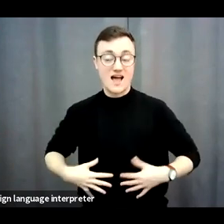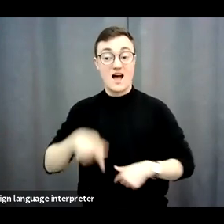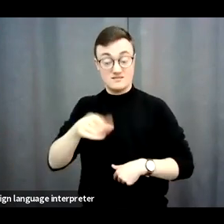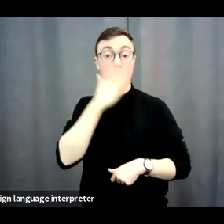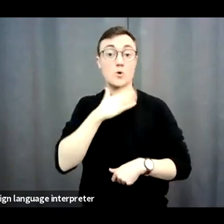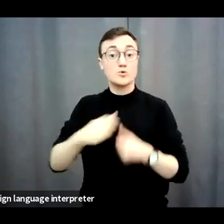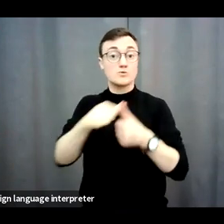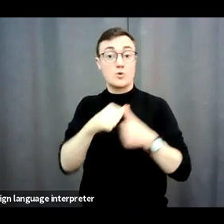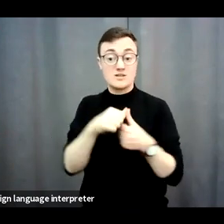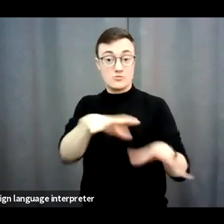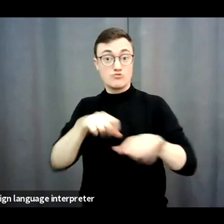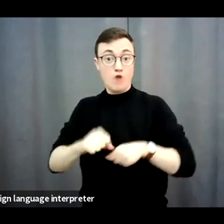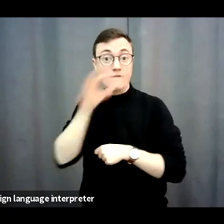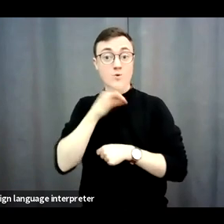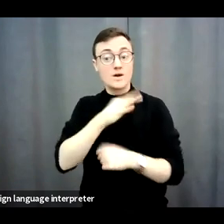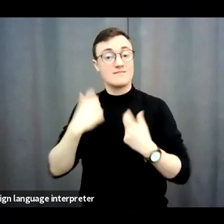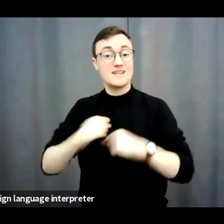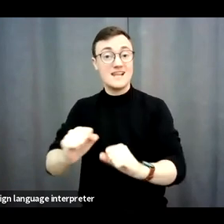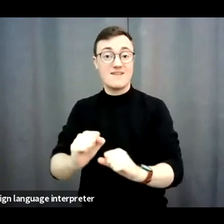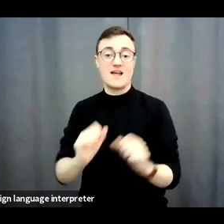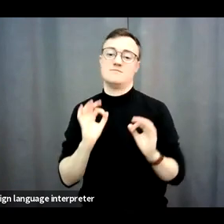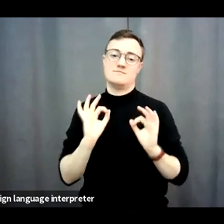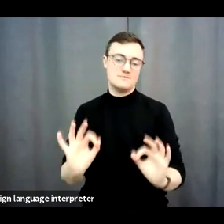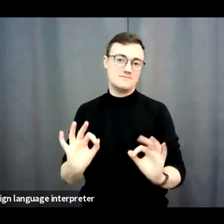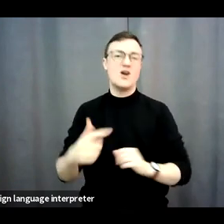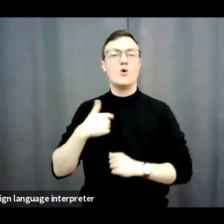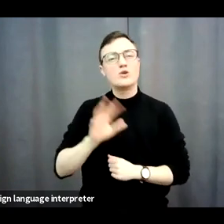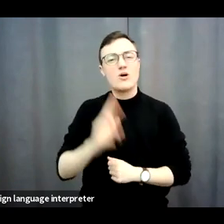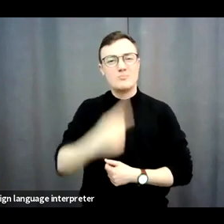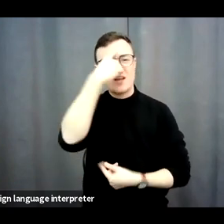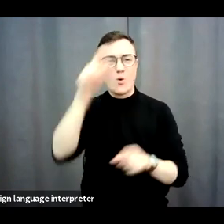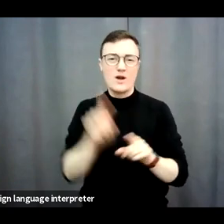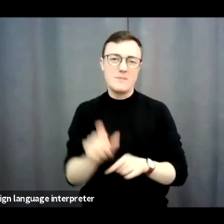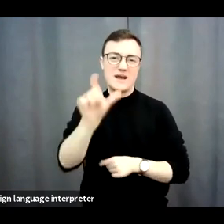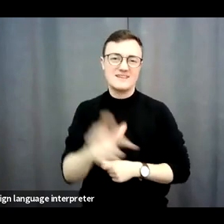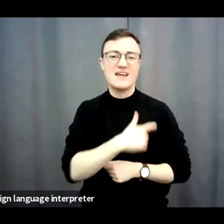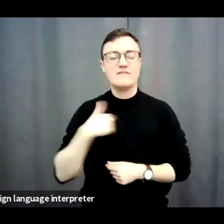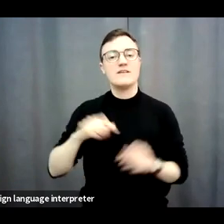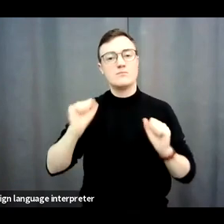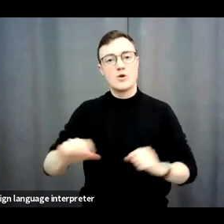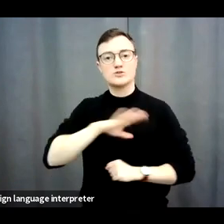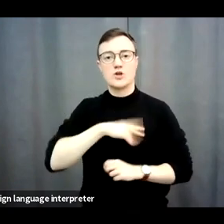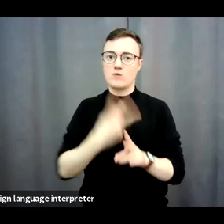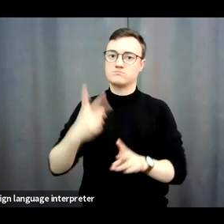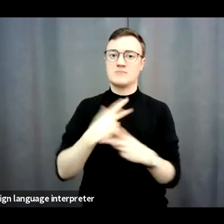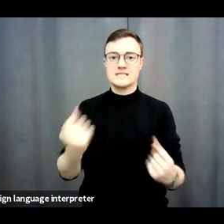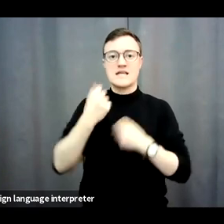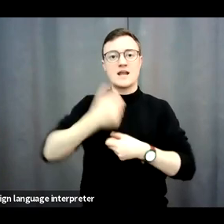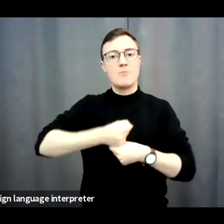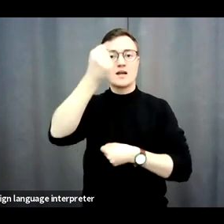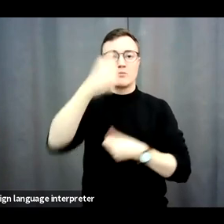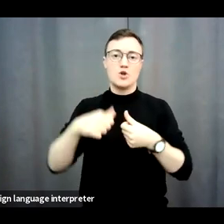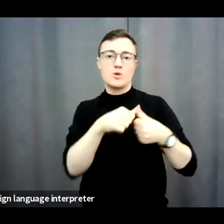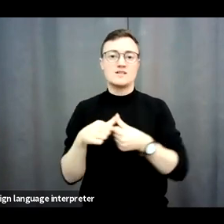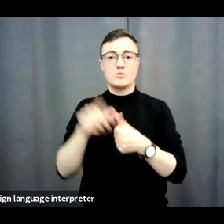a lot there, and I couldn't agree more with you that we need to have stronger umbrella organizations of persons